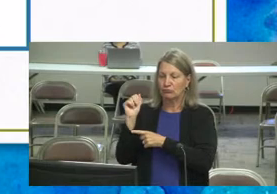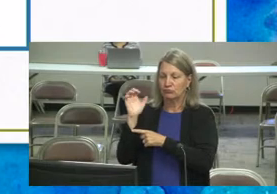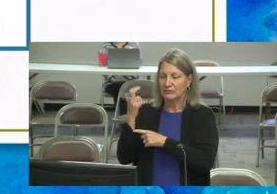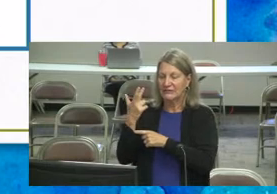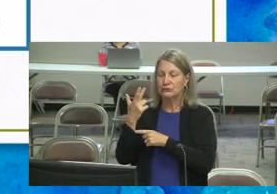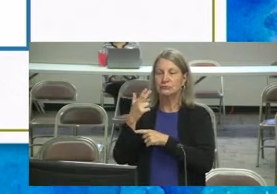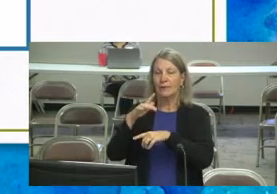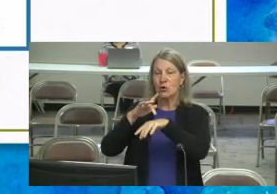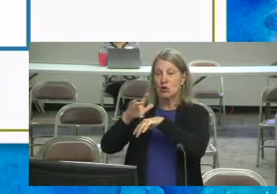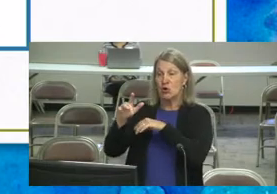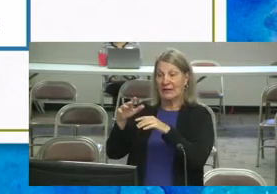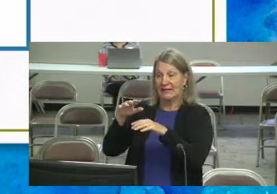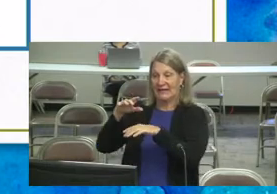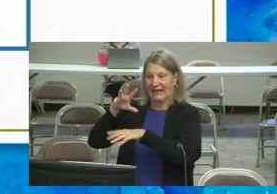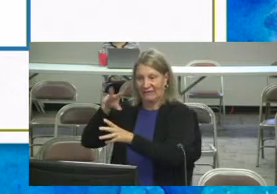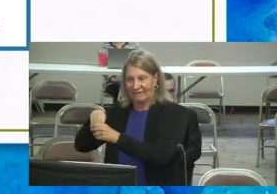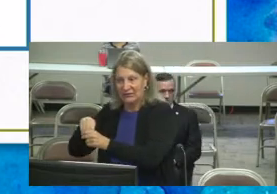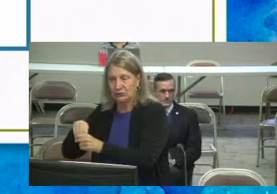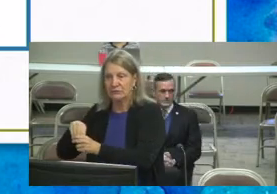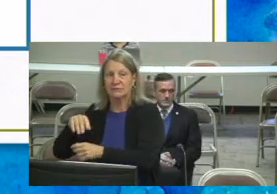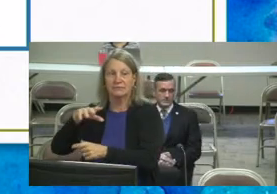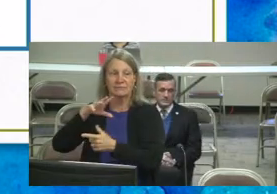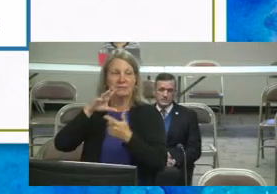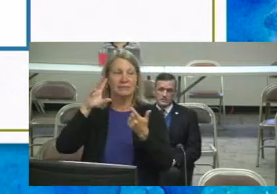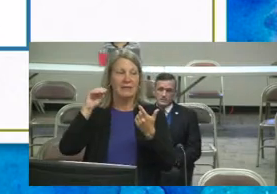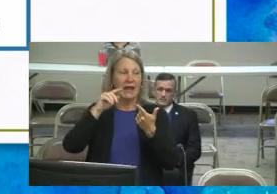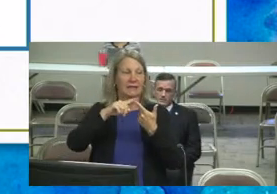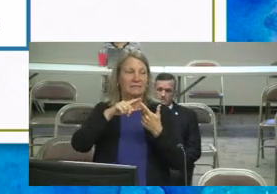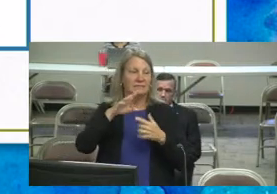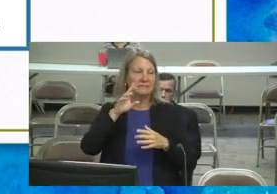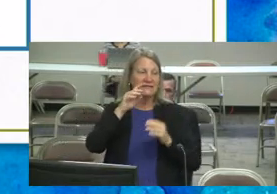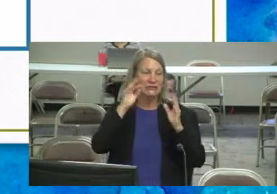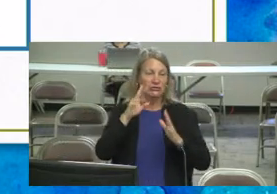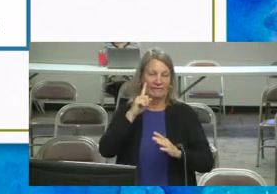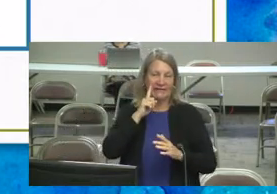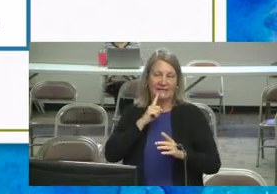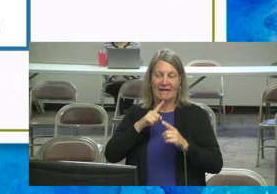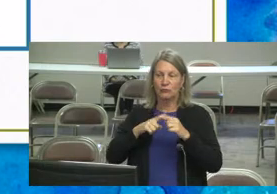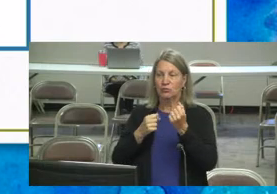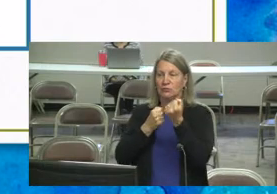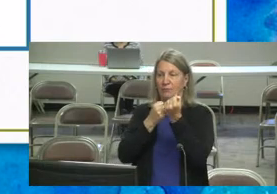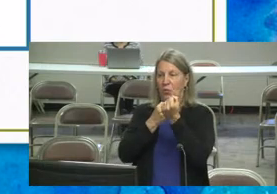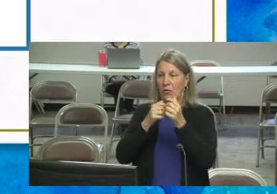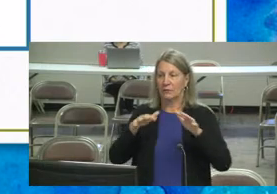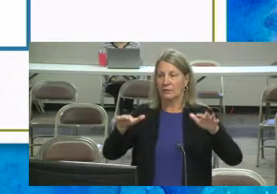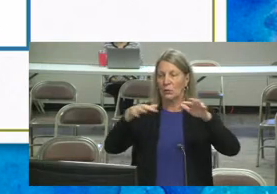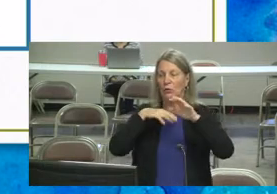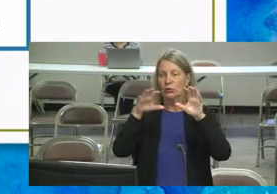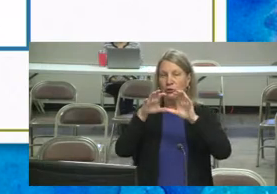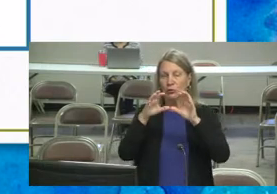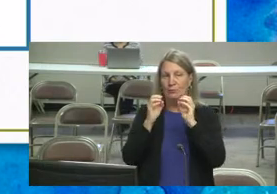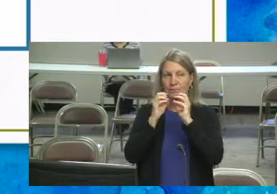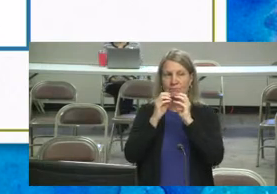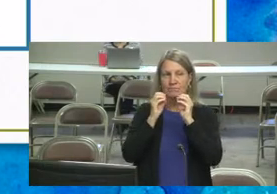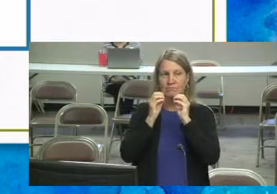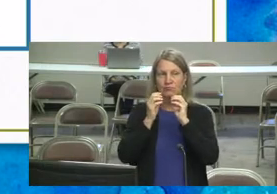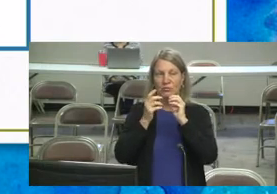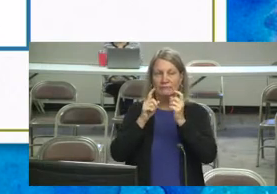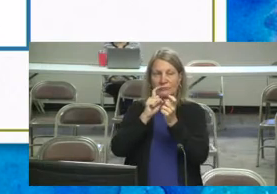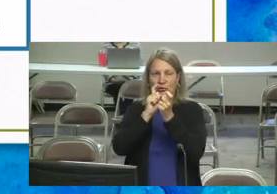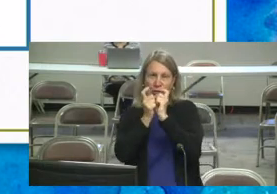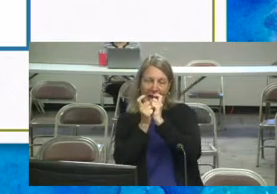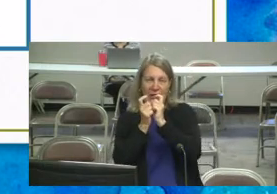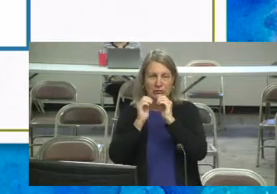for three new positions to support our Outreach Department in our early intervention as well as a teacher of the deaf to support